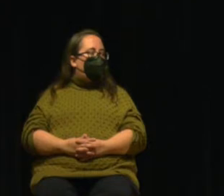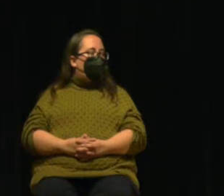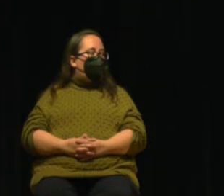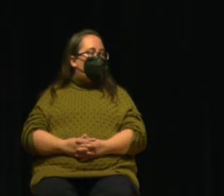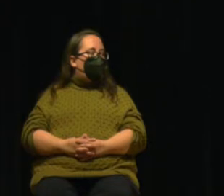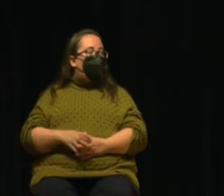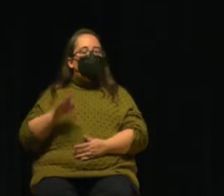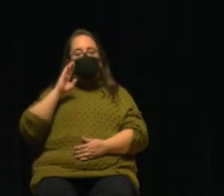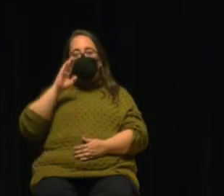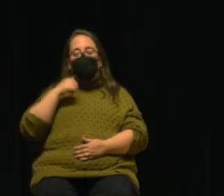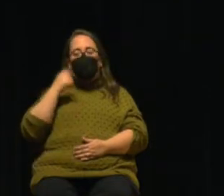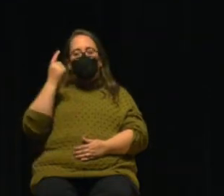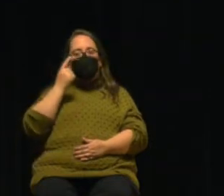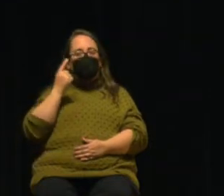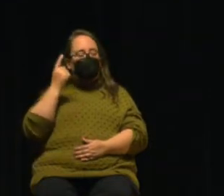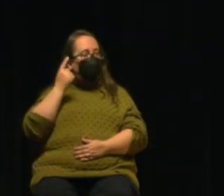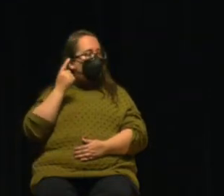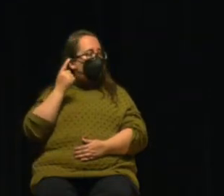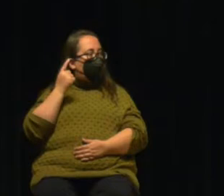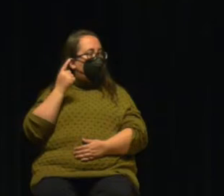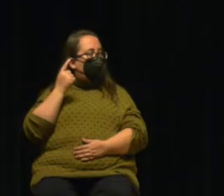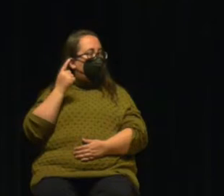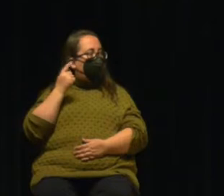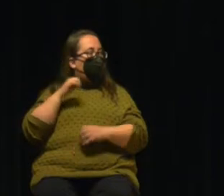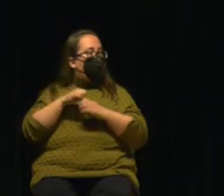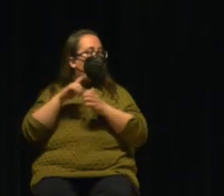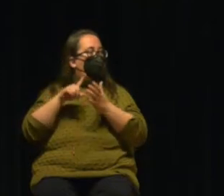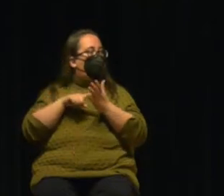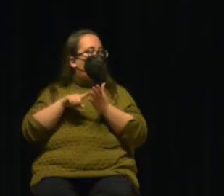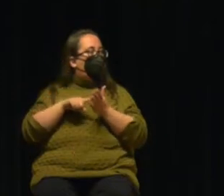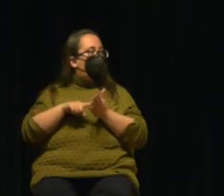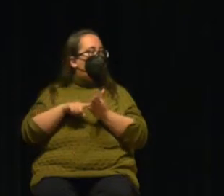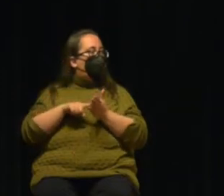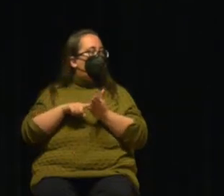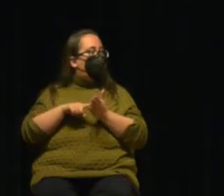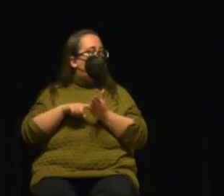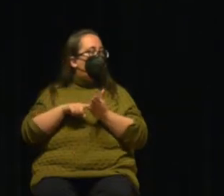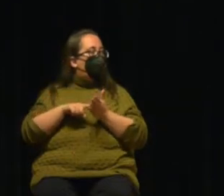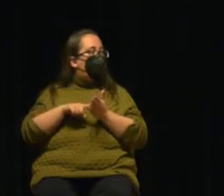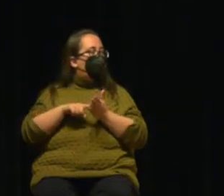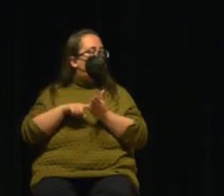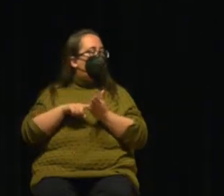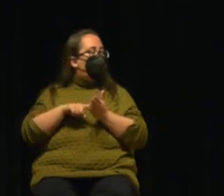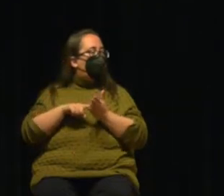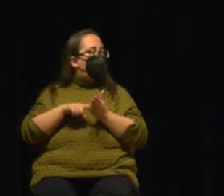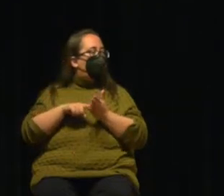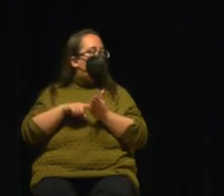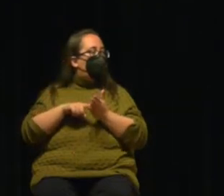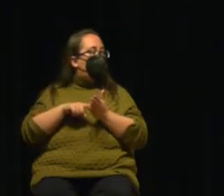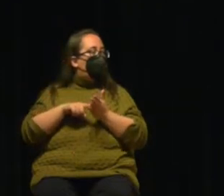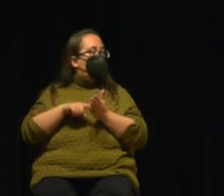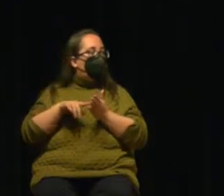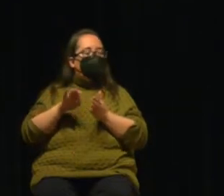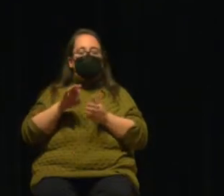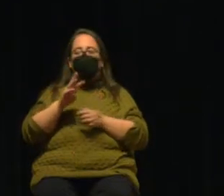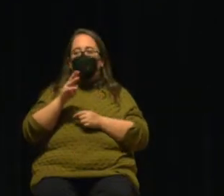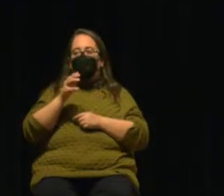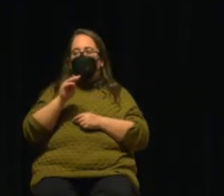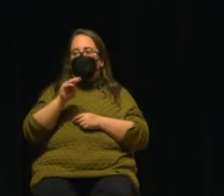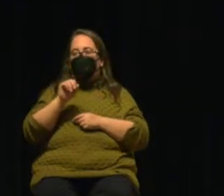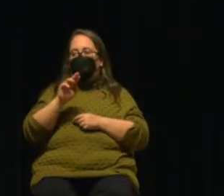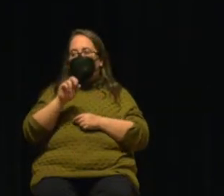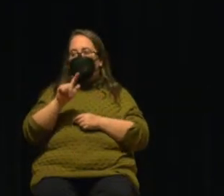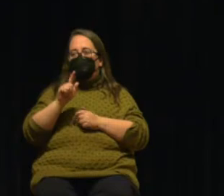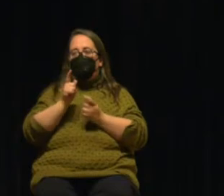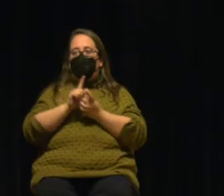Hi. I was wondering if in your research, did you come across William Still meeting